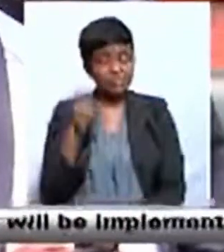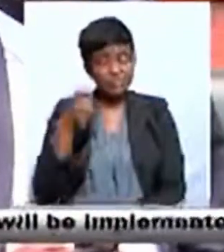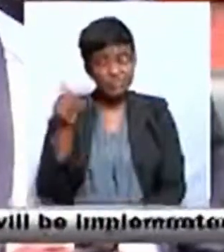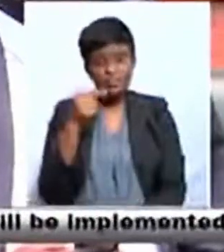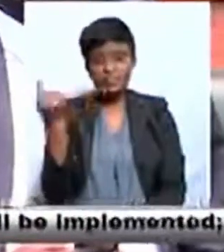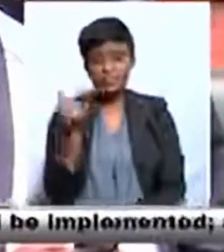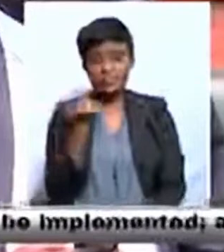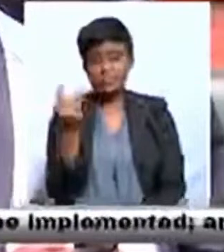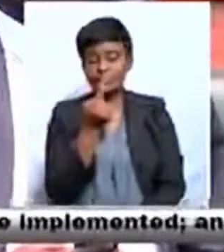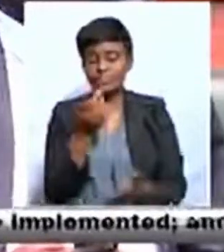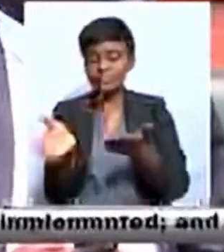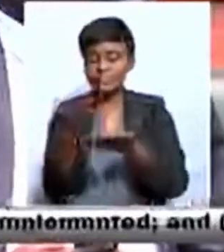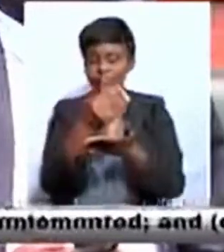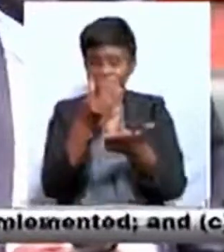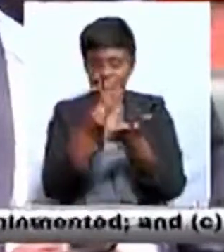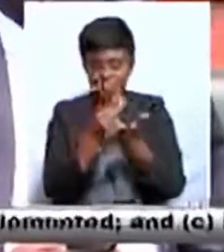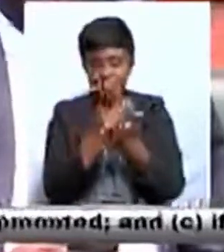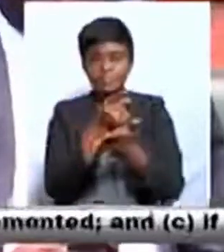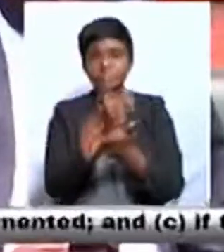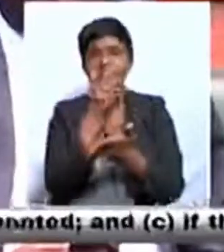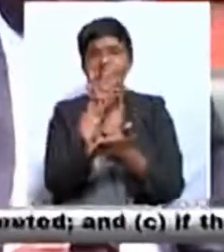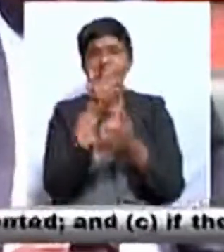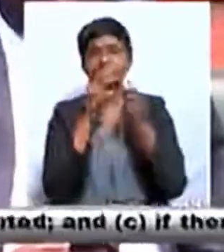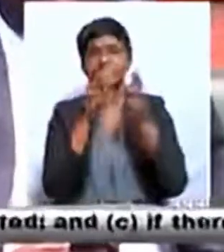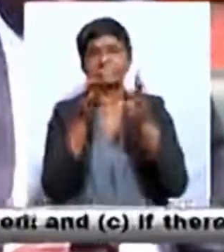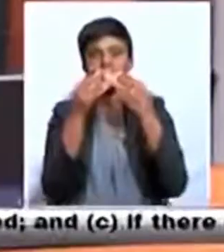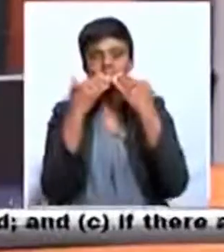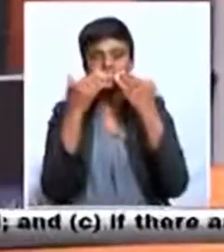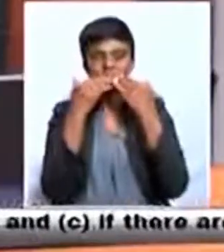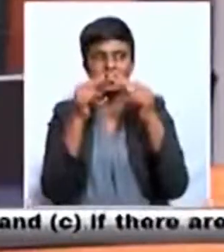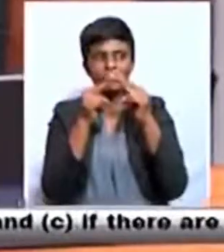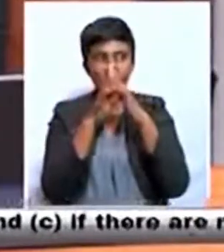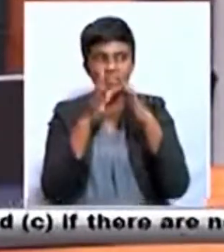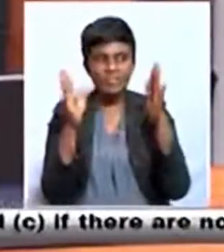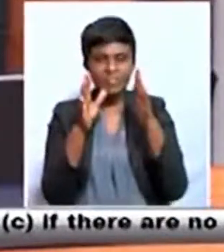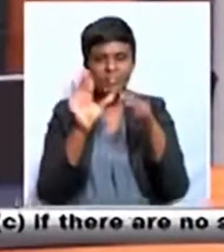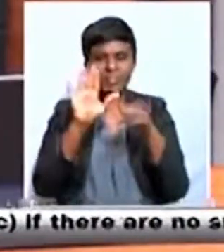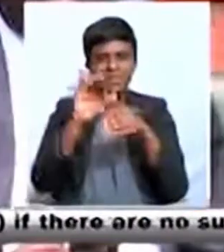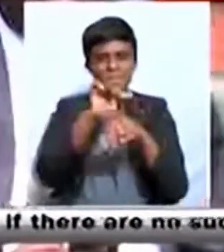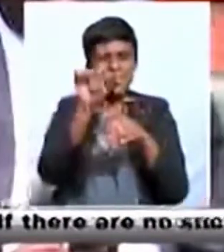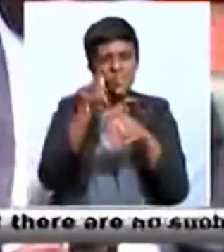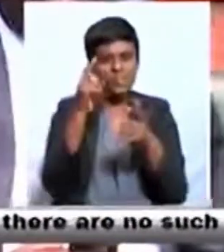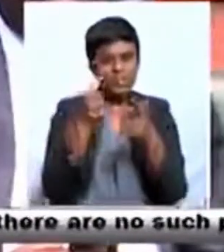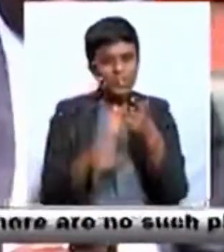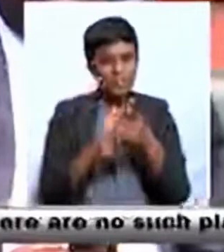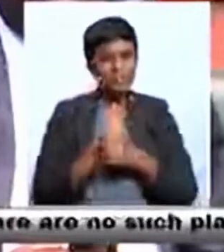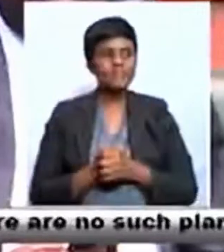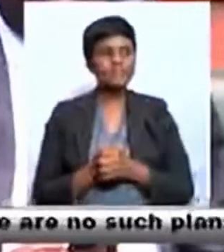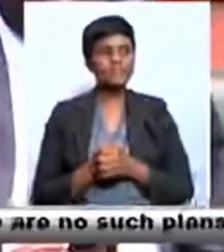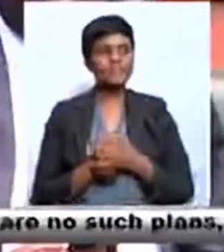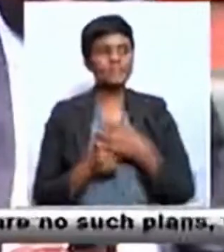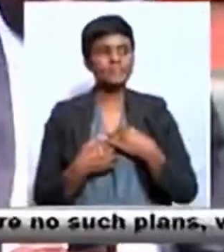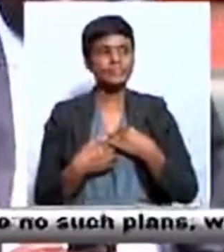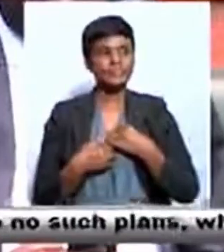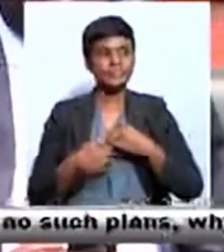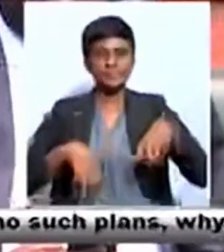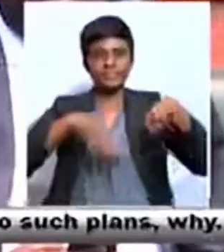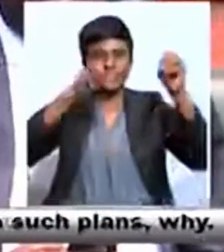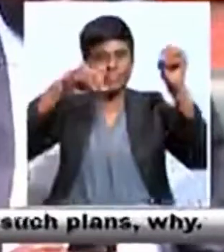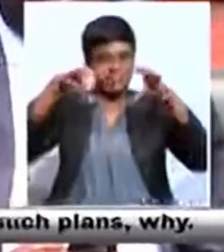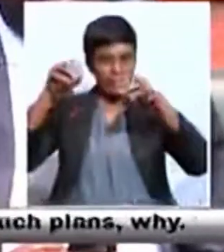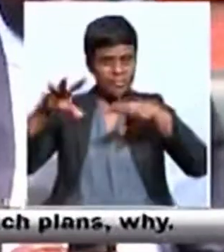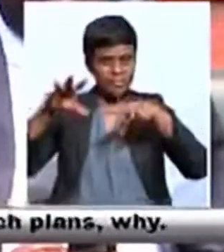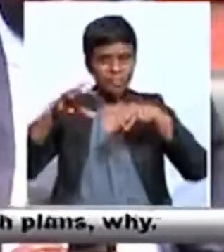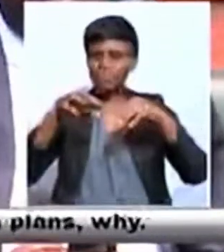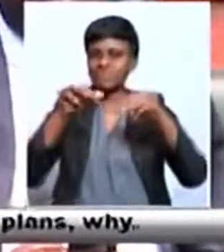collecting that money illegally. Okay, Thank you very Honorable much. Member, what is your question? My question is that ZESCO has no